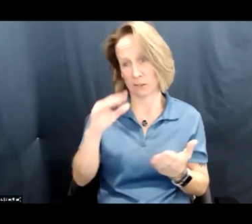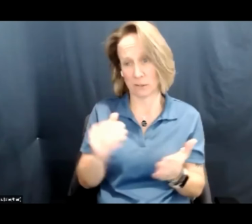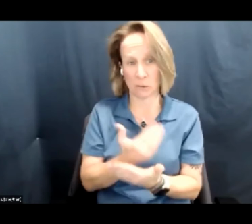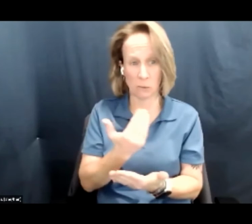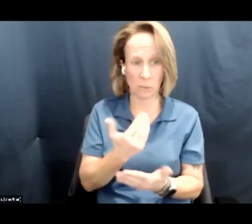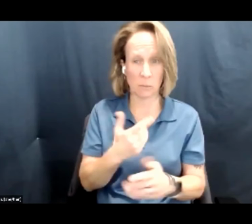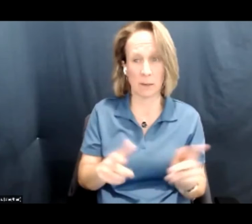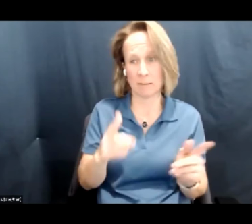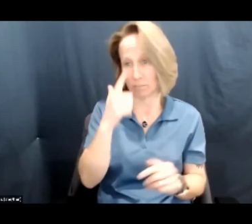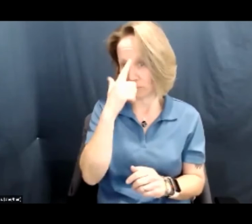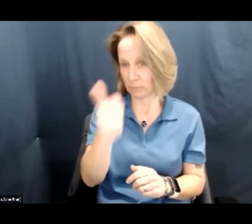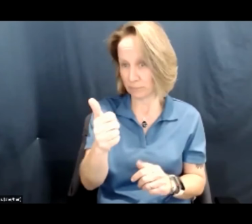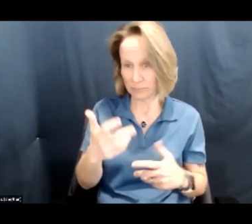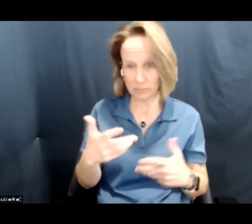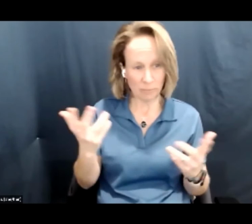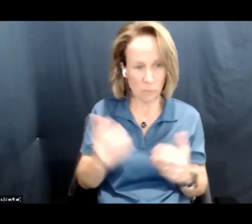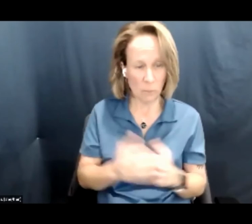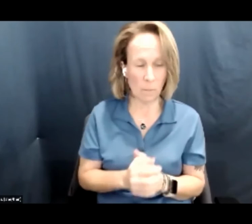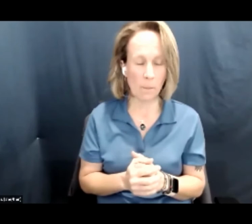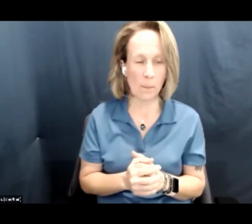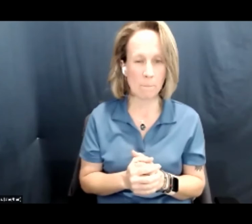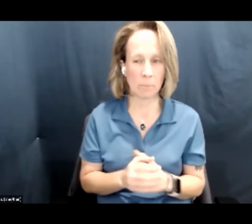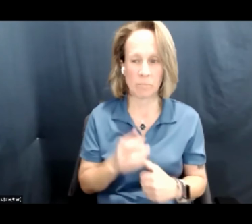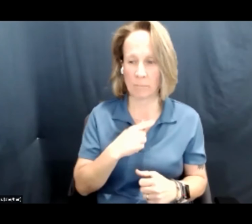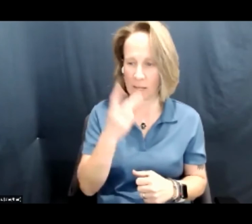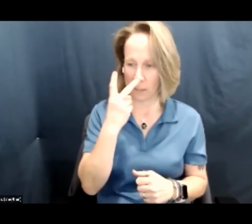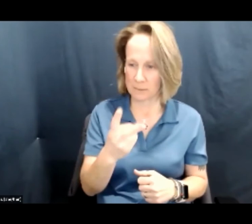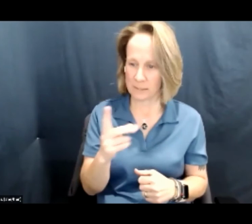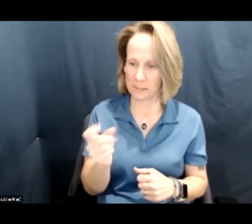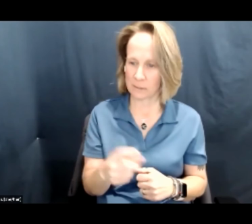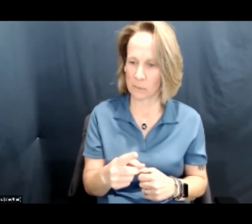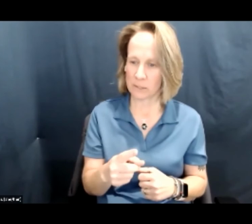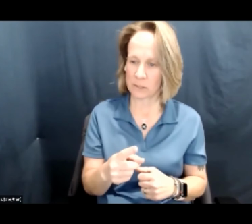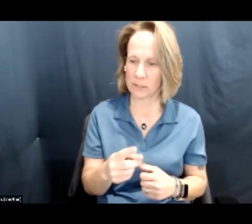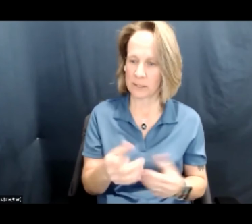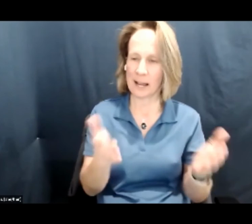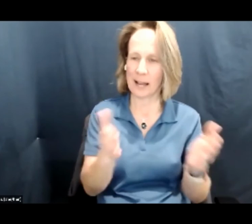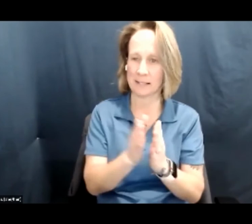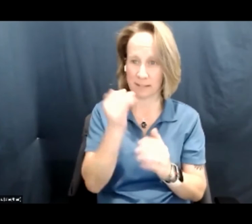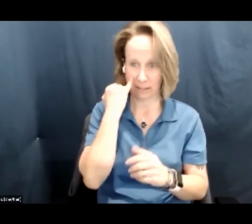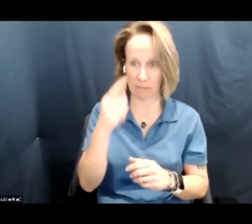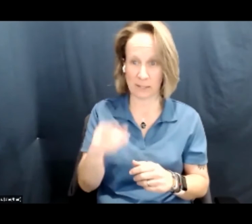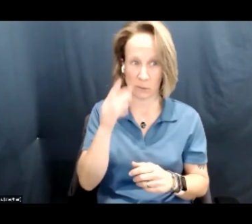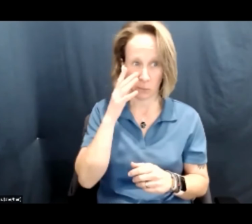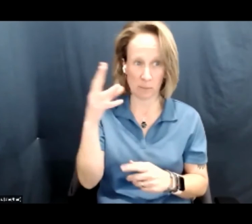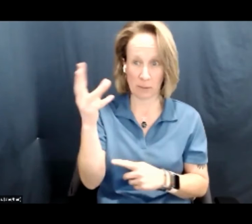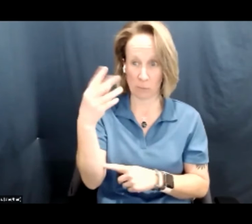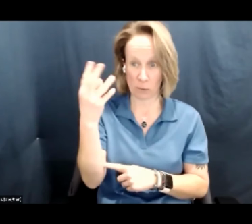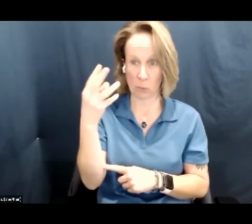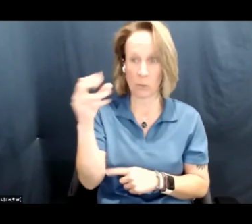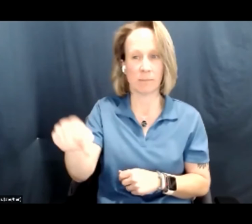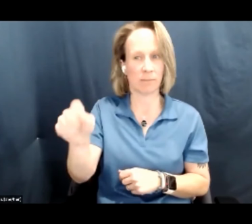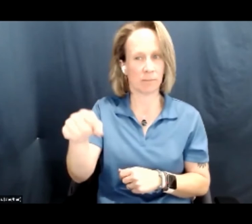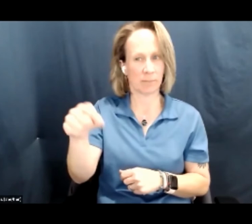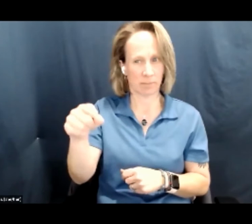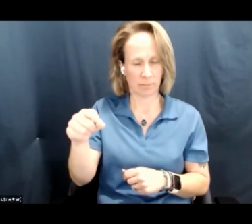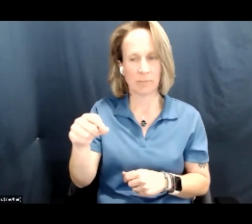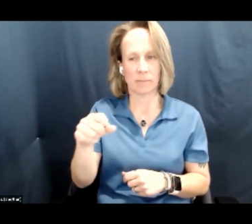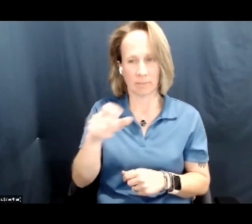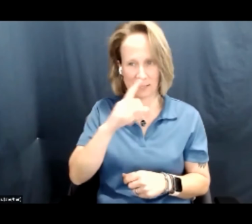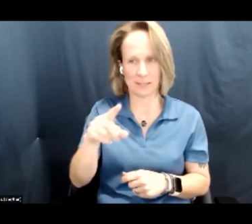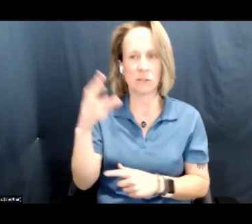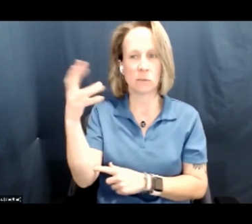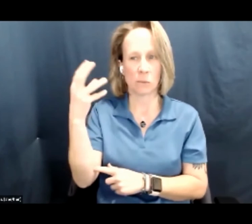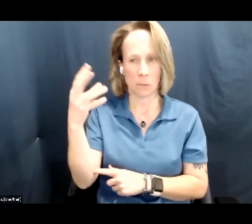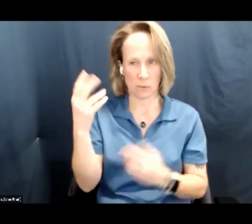you. I'm seeing a question asking if this will be recorded. Yes, this is being recorded. So